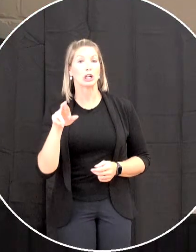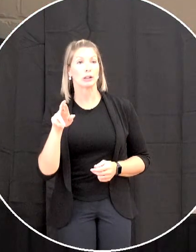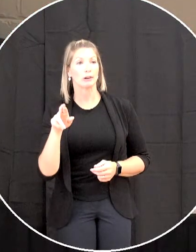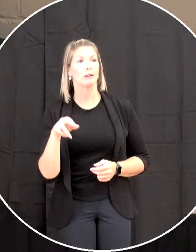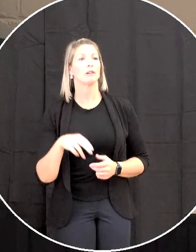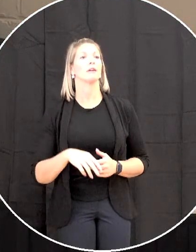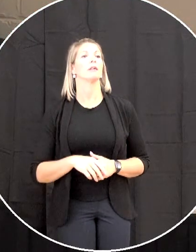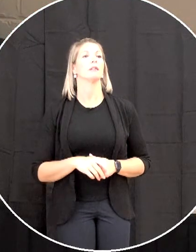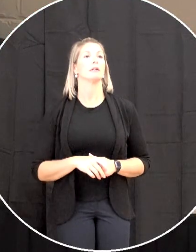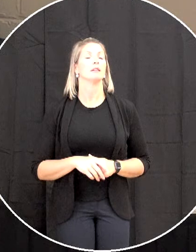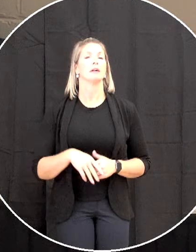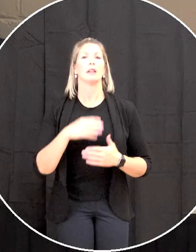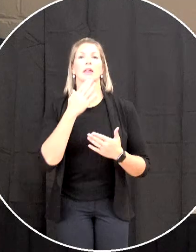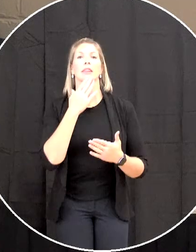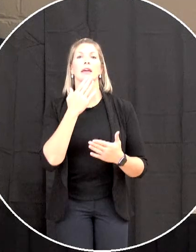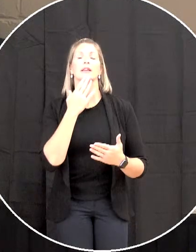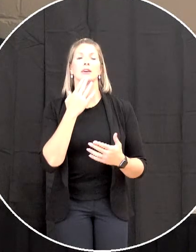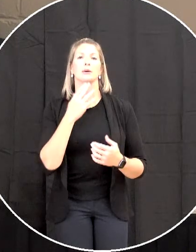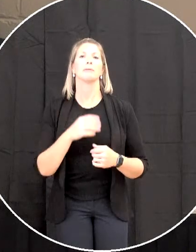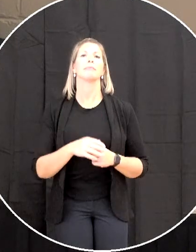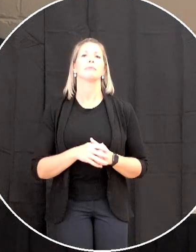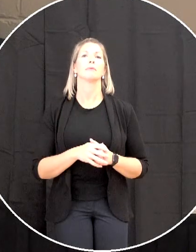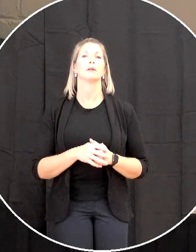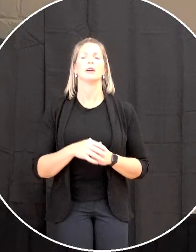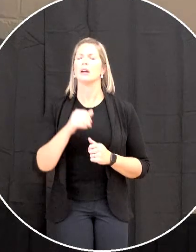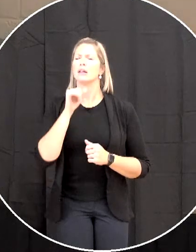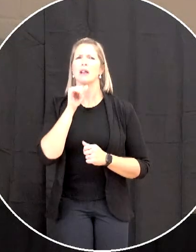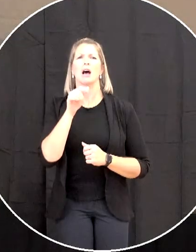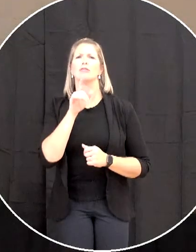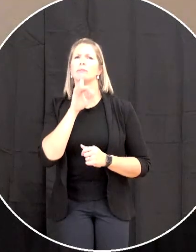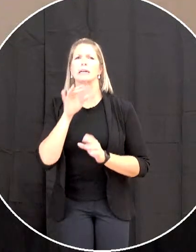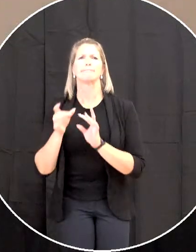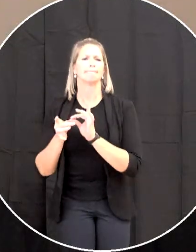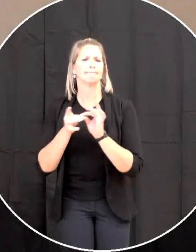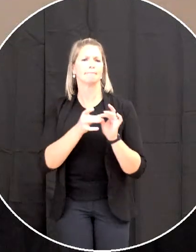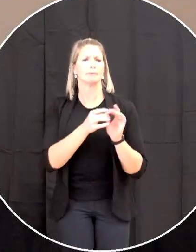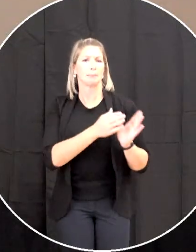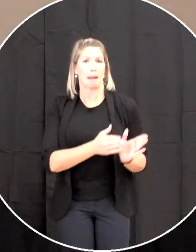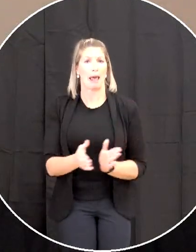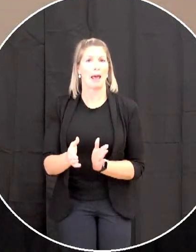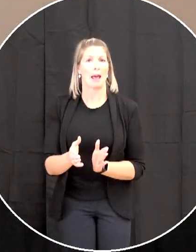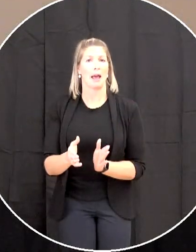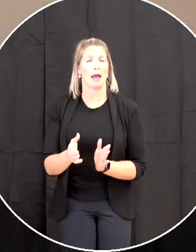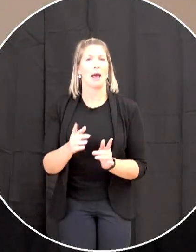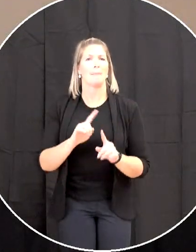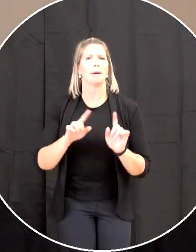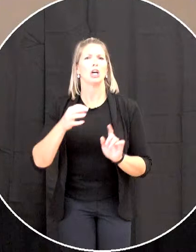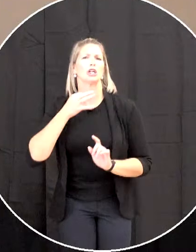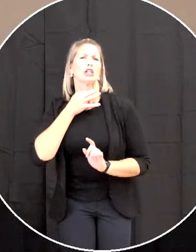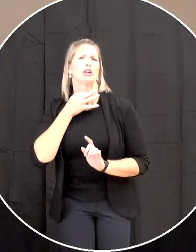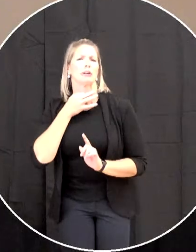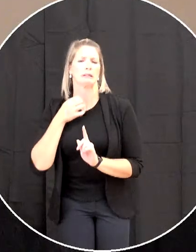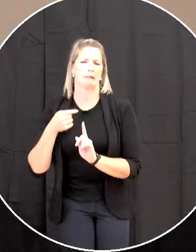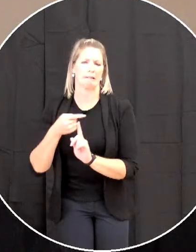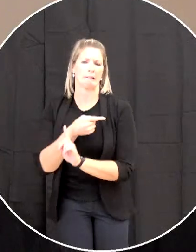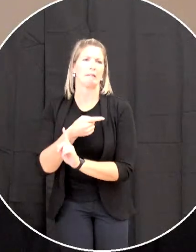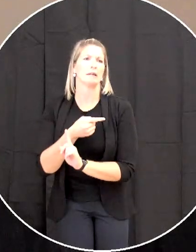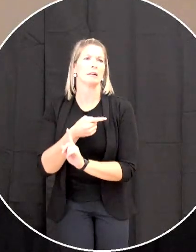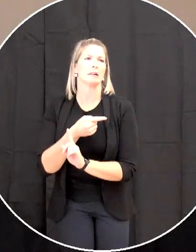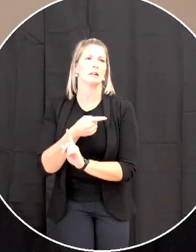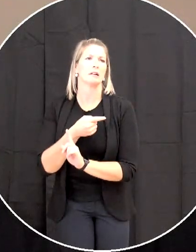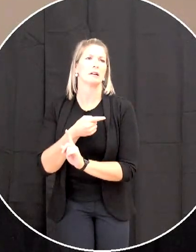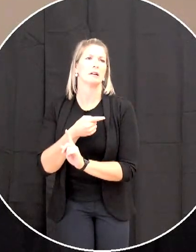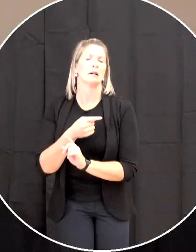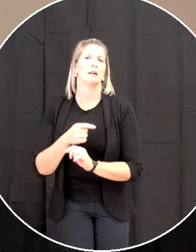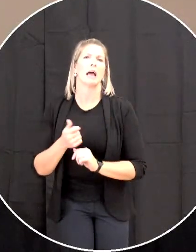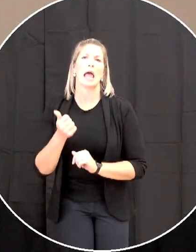Thanks, Mr. Chair. Not related to the strategic plan itself. I'm just curious, a little tangent from it though. Have we gotten any